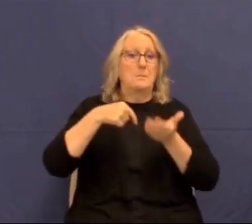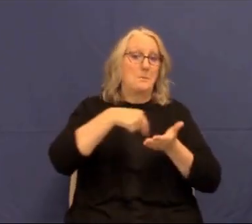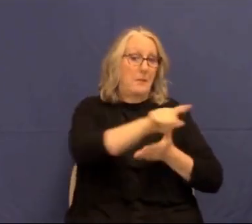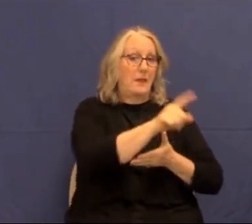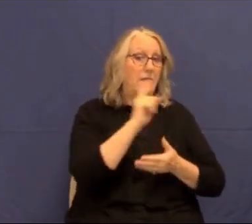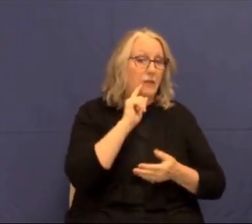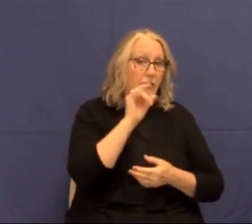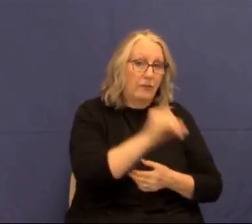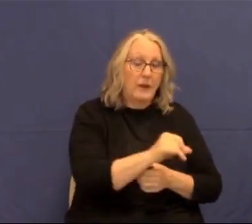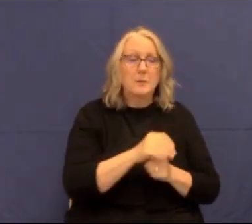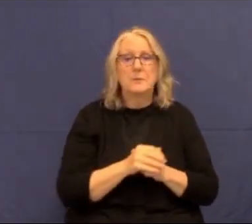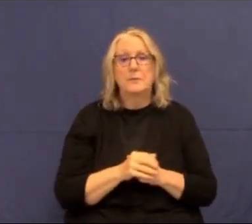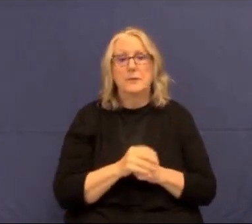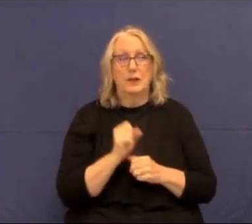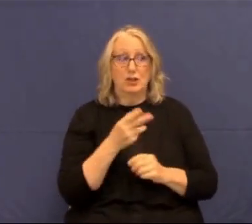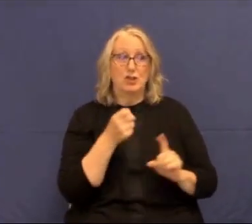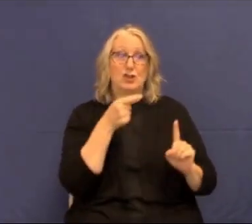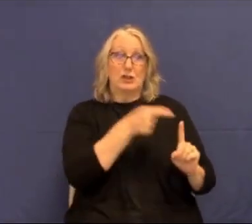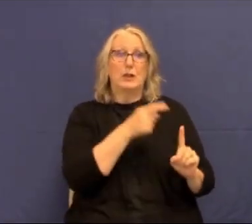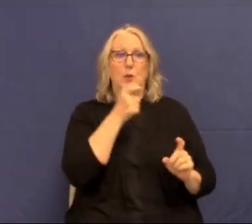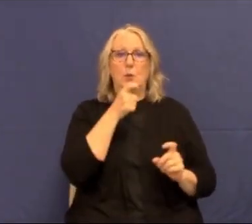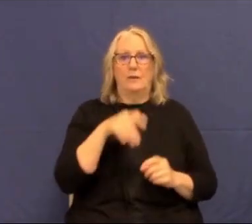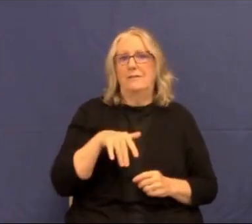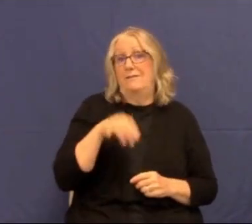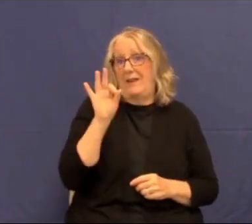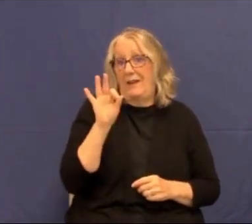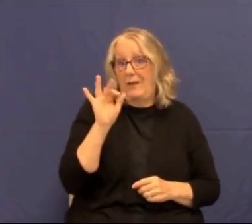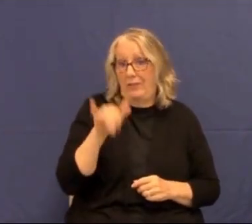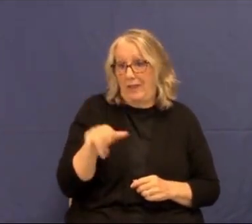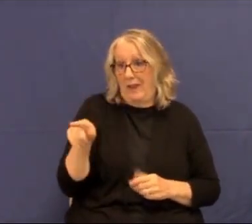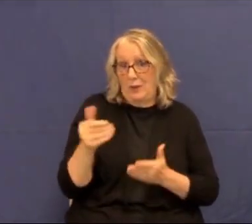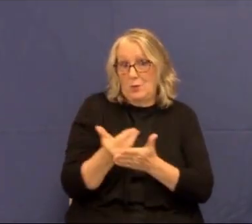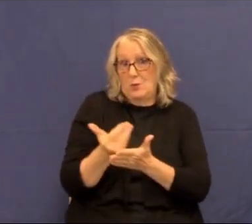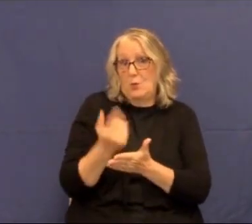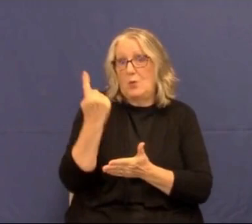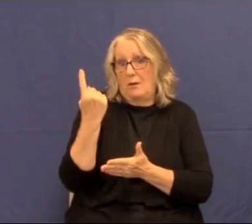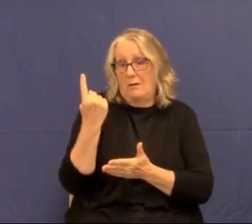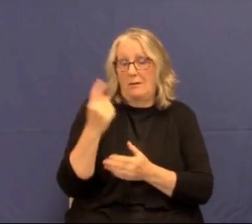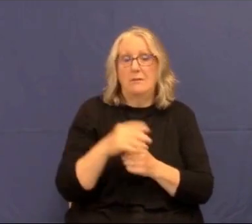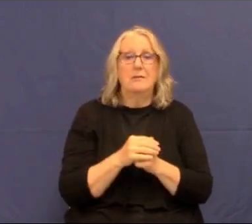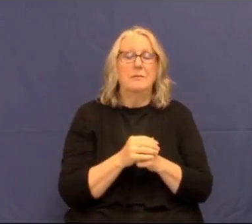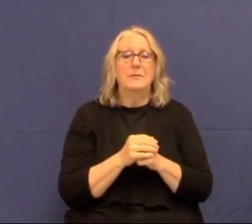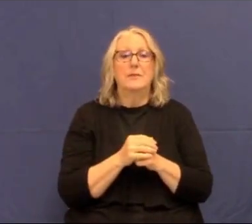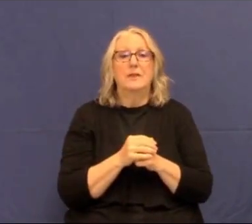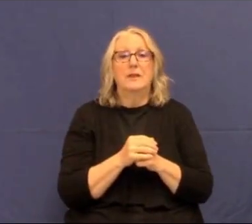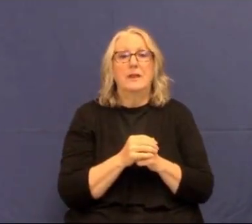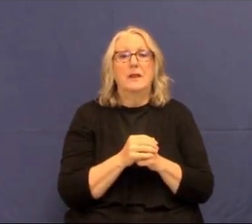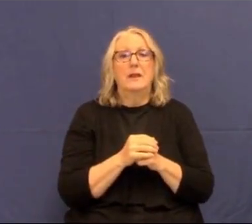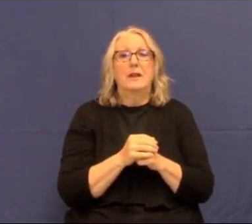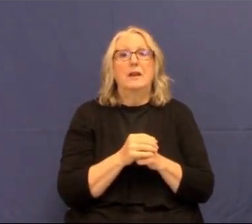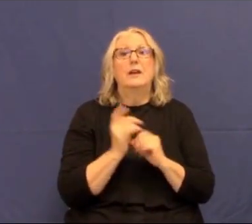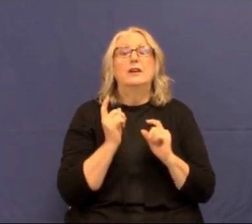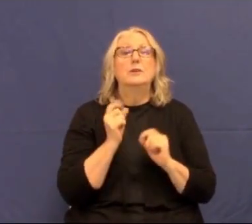help pay for it, and she was the one that actually found the stethoscope for me at the time. And